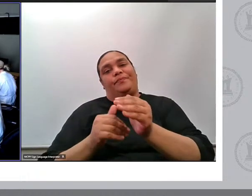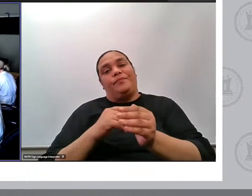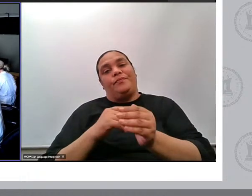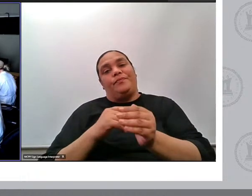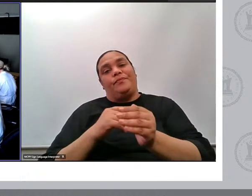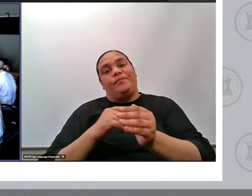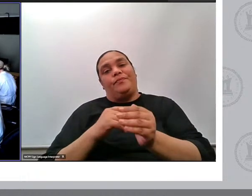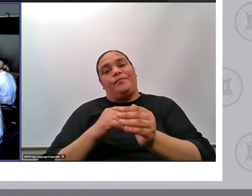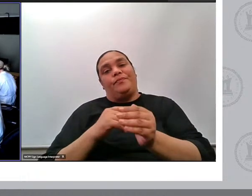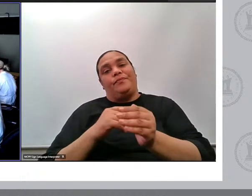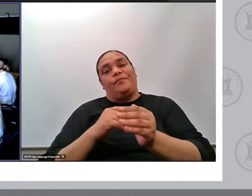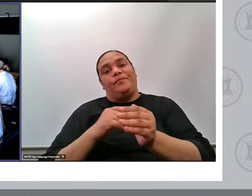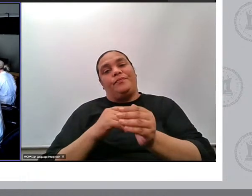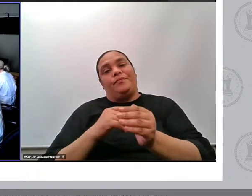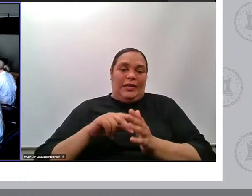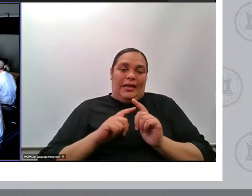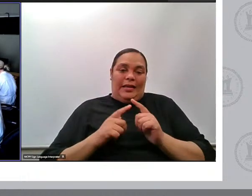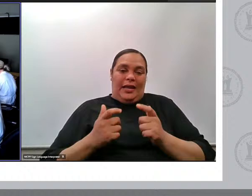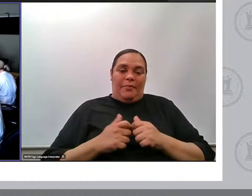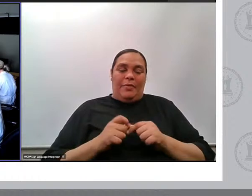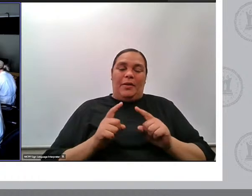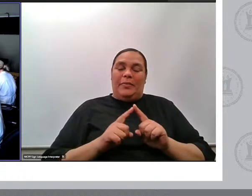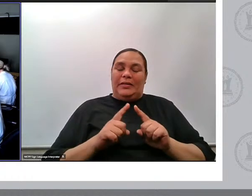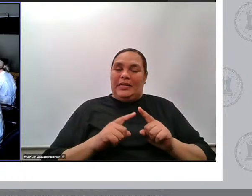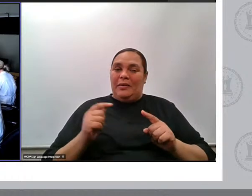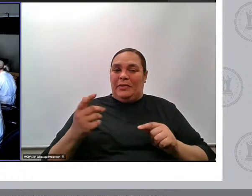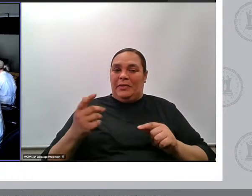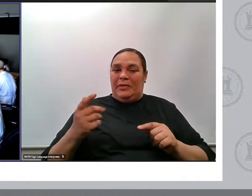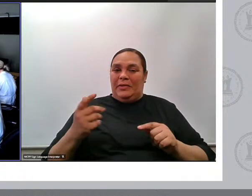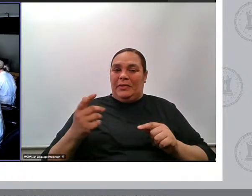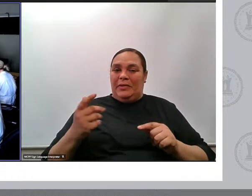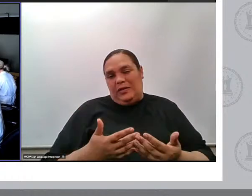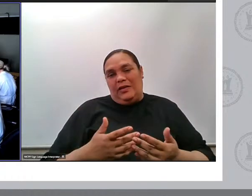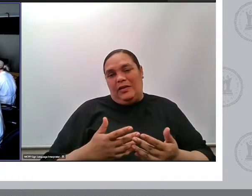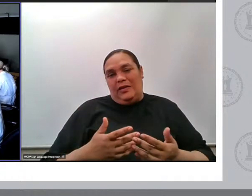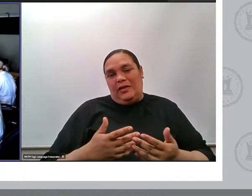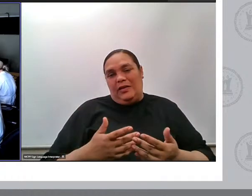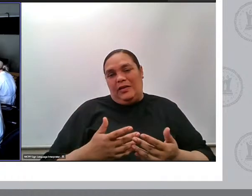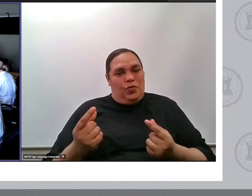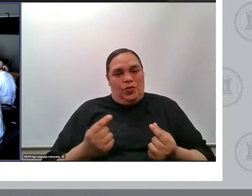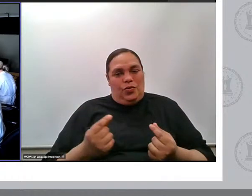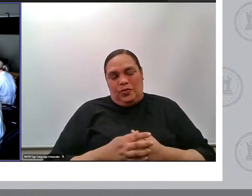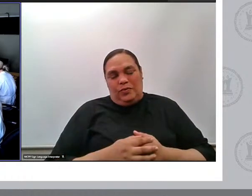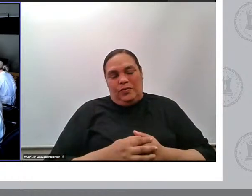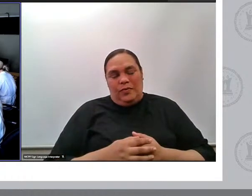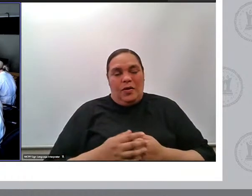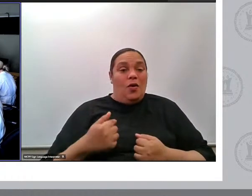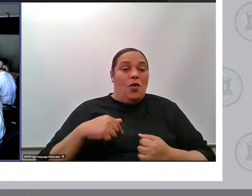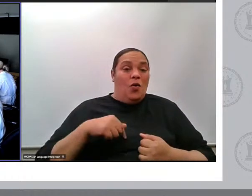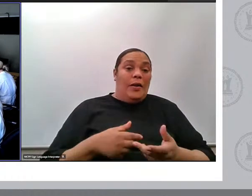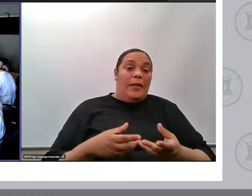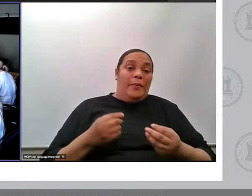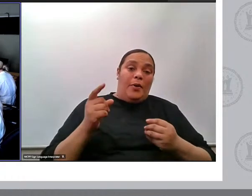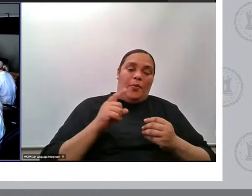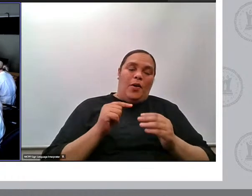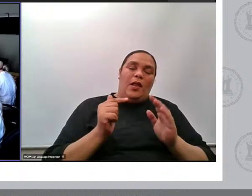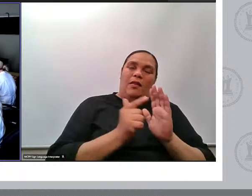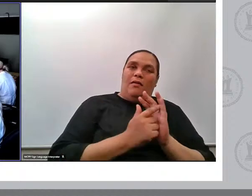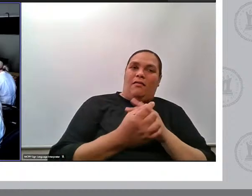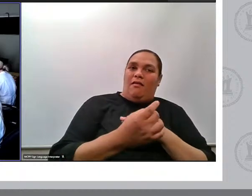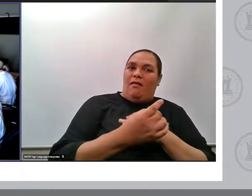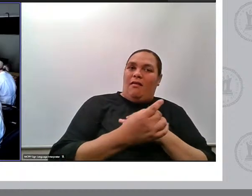consuming for the standing committee, but it's also an expensive process to run. We have received legal advice